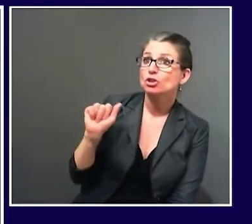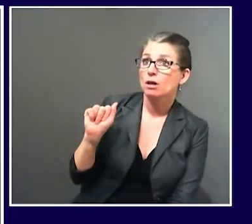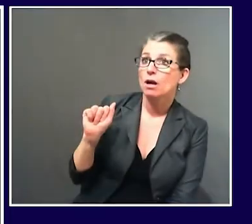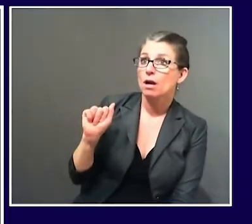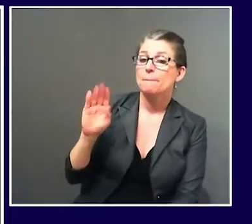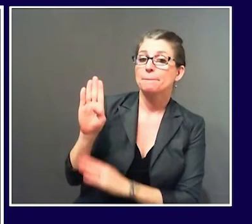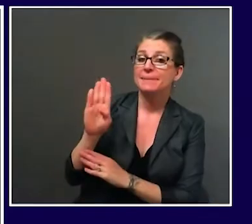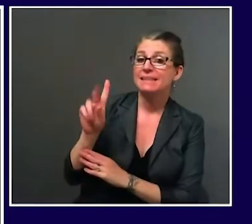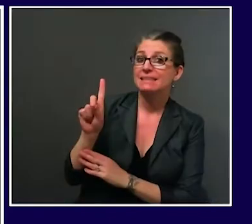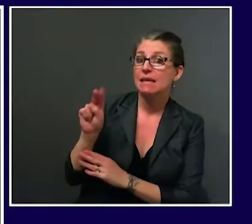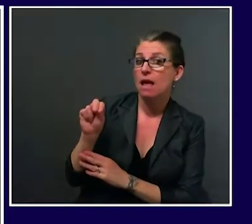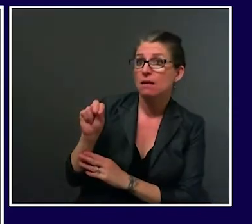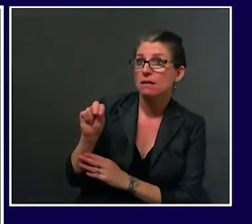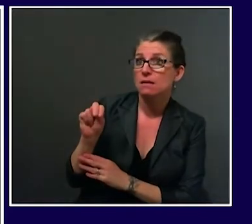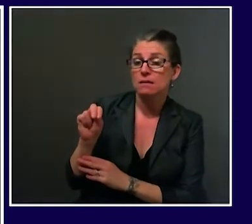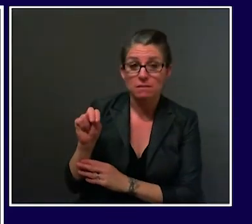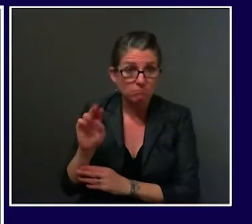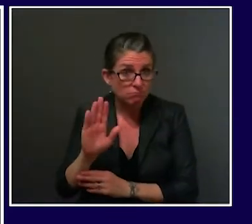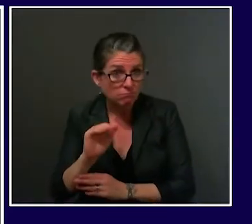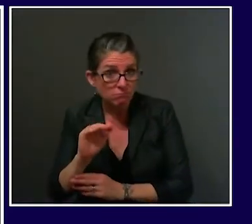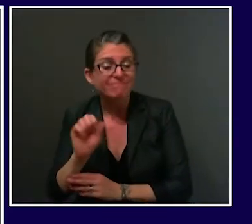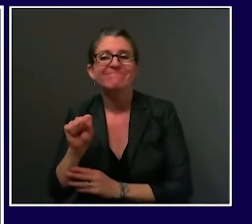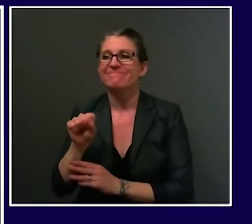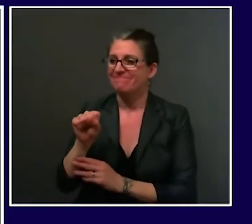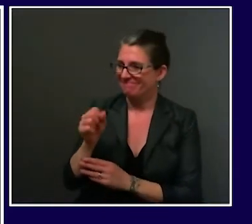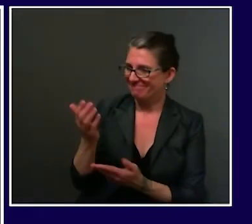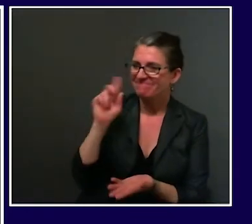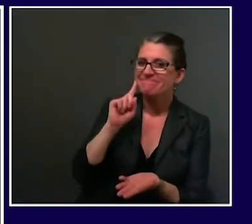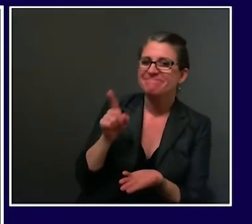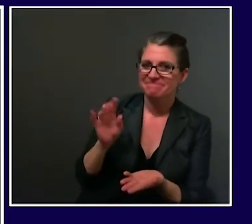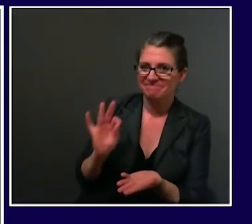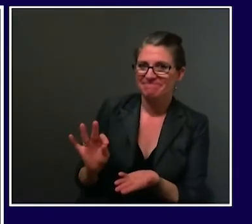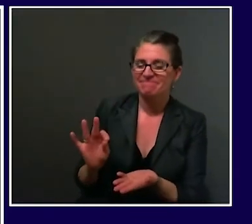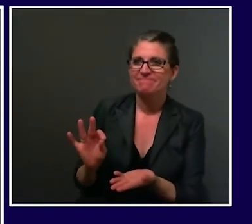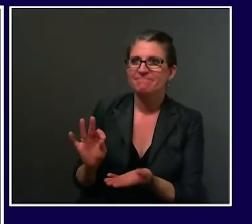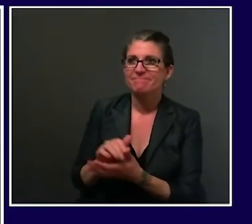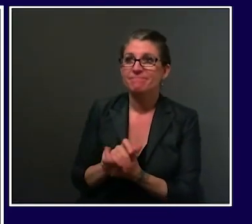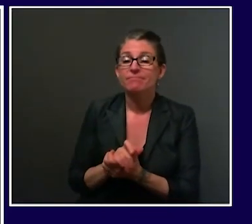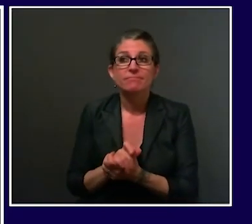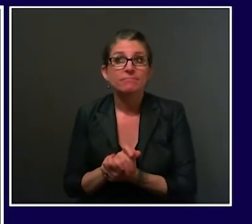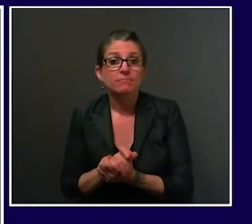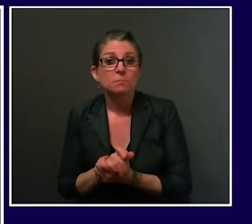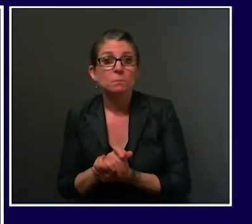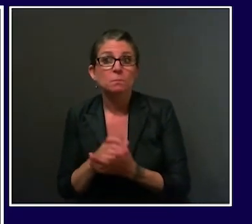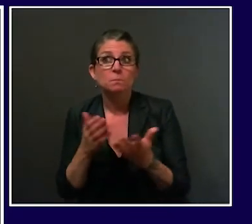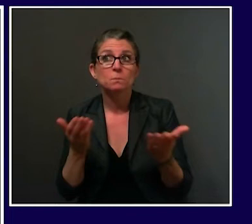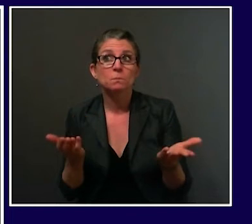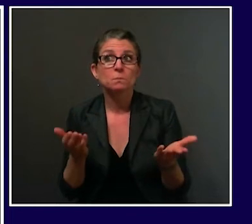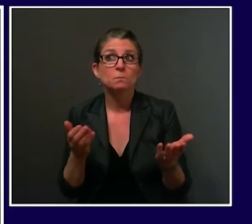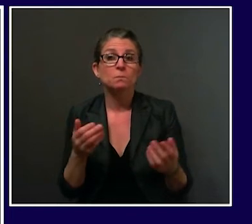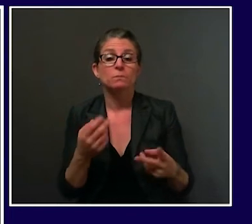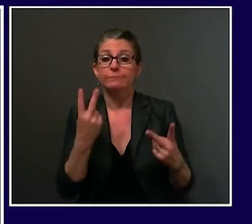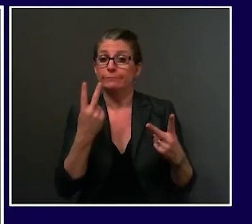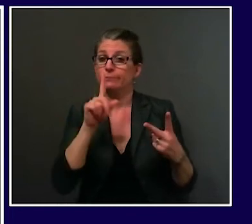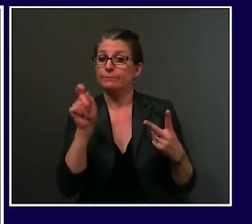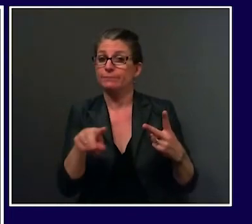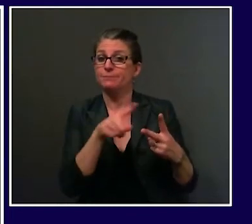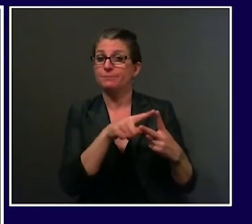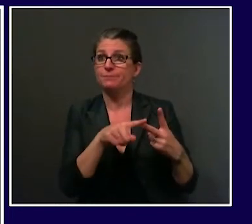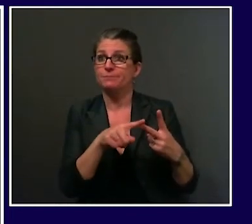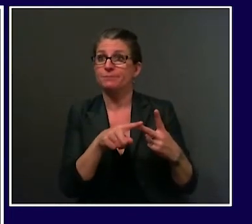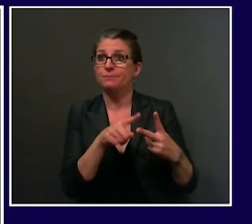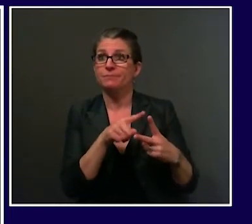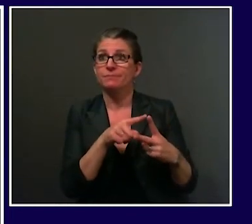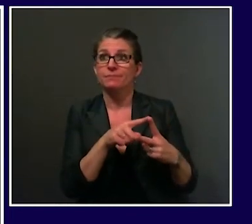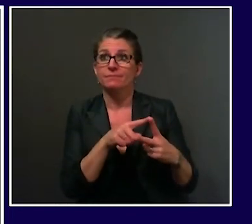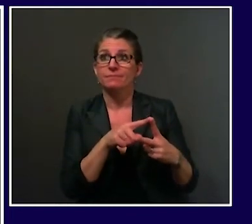hear me? I can. Go ahead, Isha. So I have two questions today. The first one is, what is the CDC's response to demands